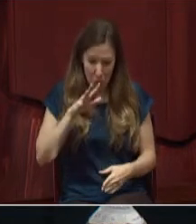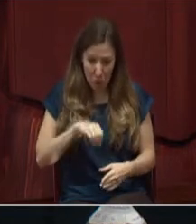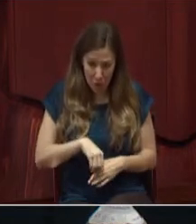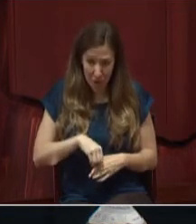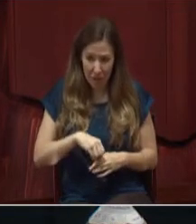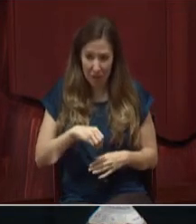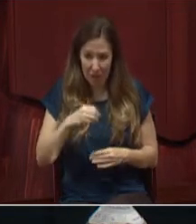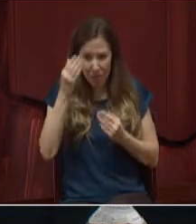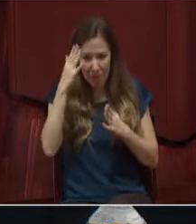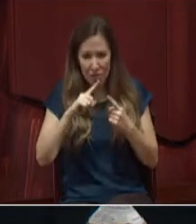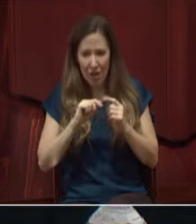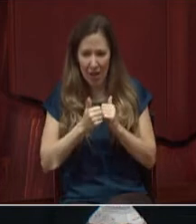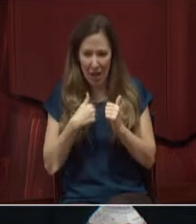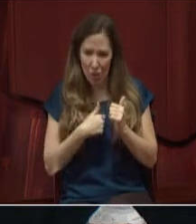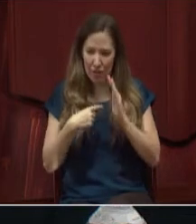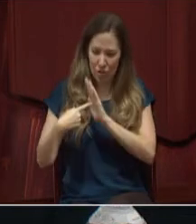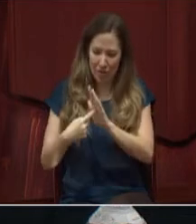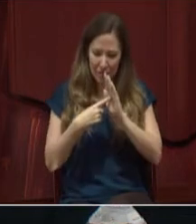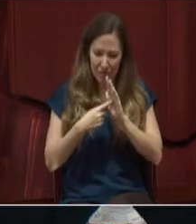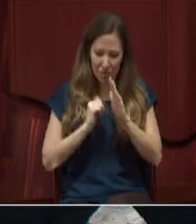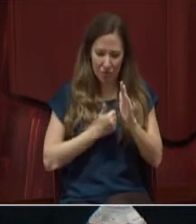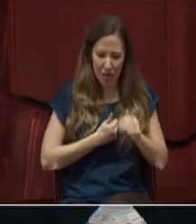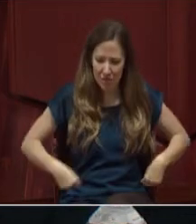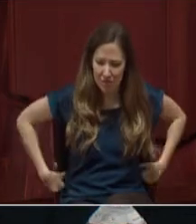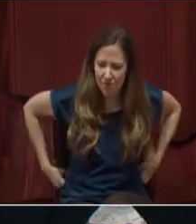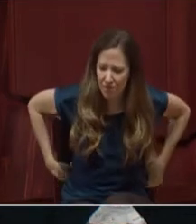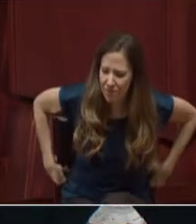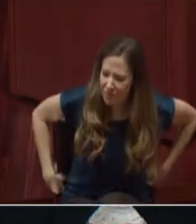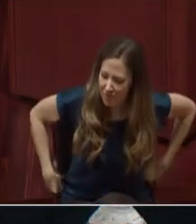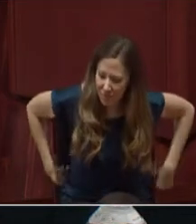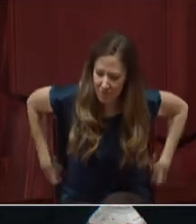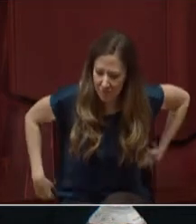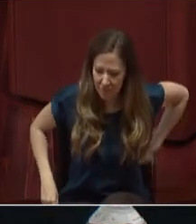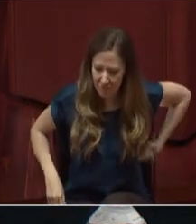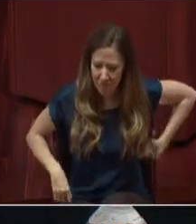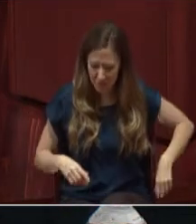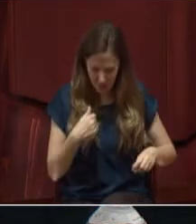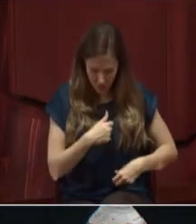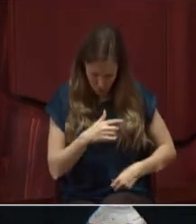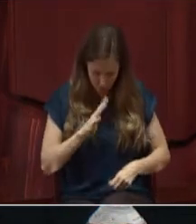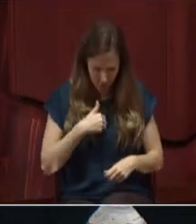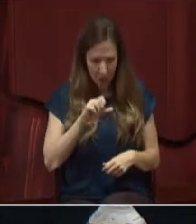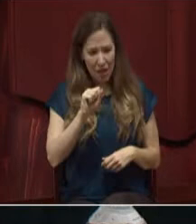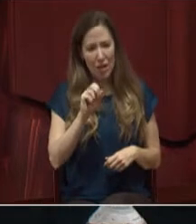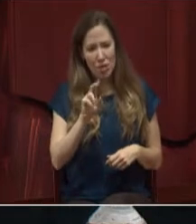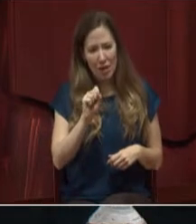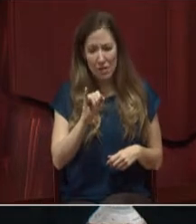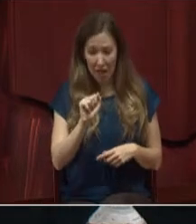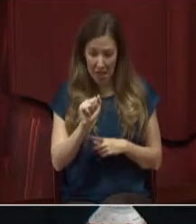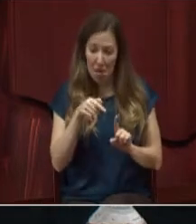information, how we presented ourselves in the world. We once had a USIA, for example, which did a fairly efficient job, although